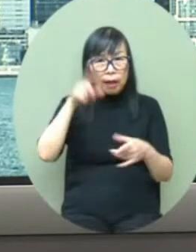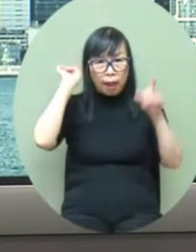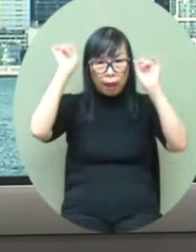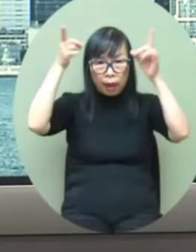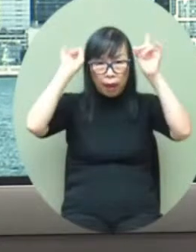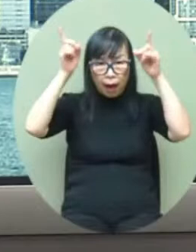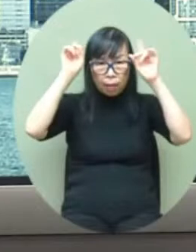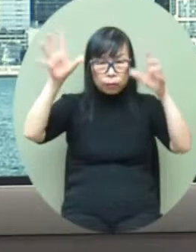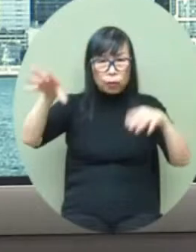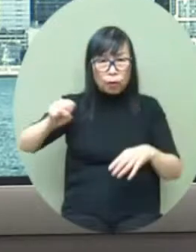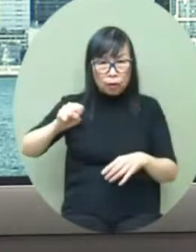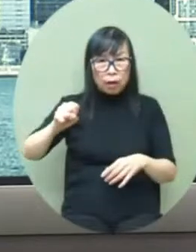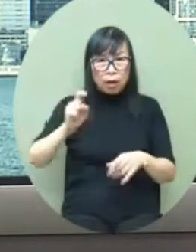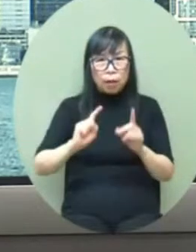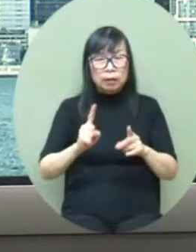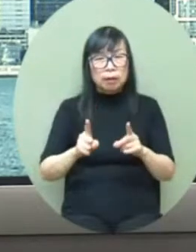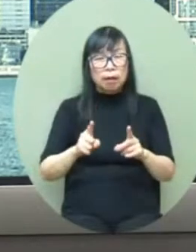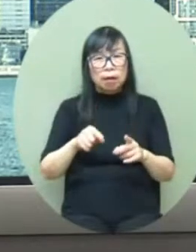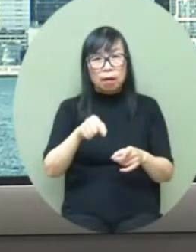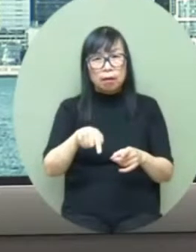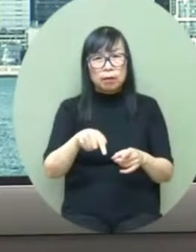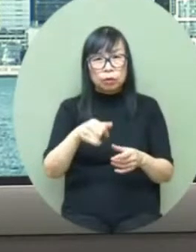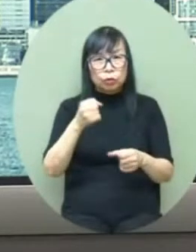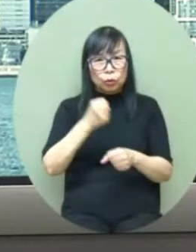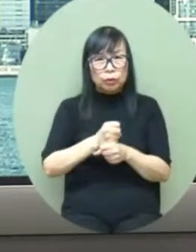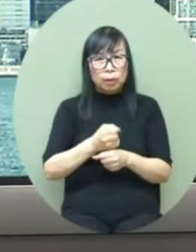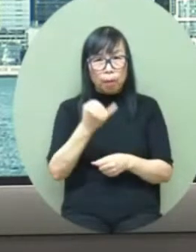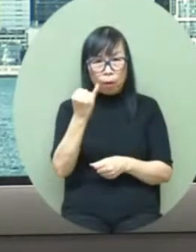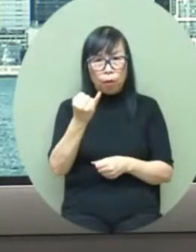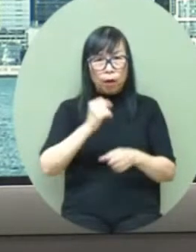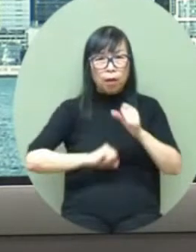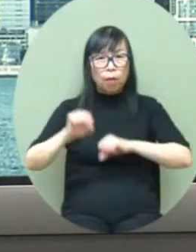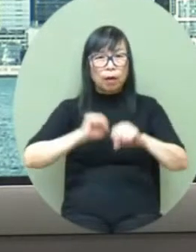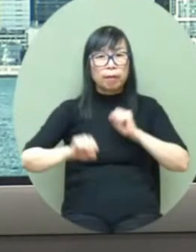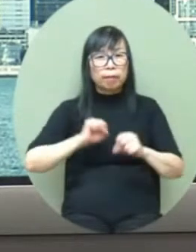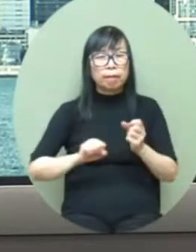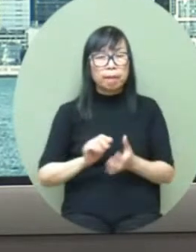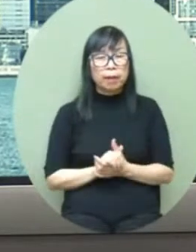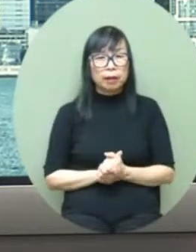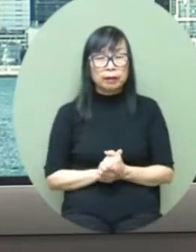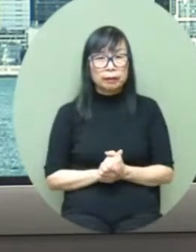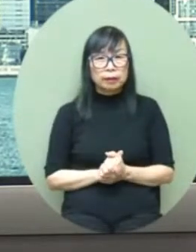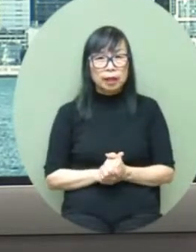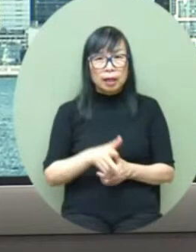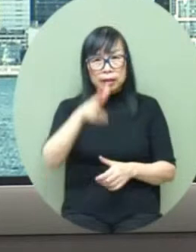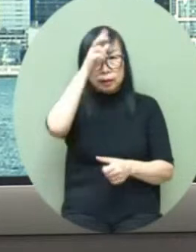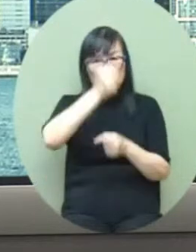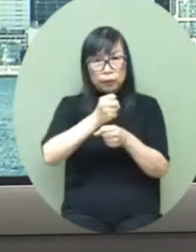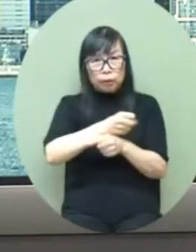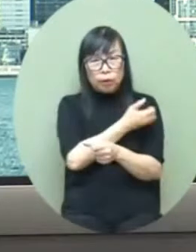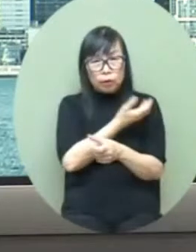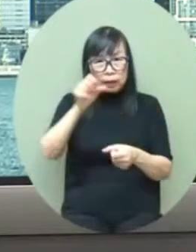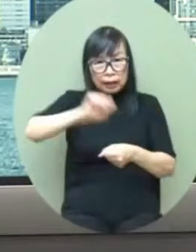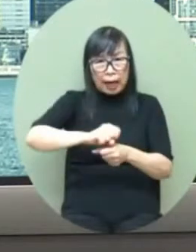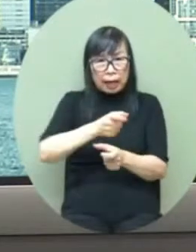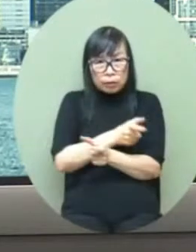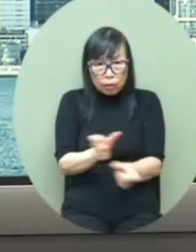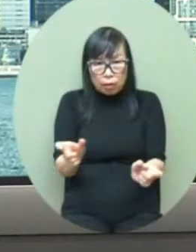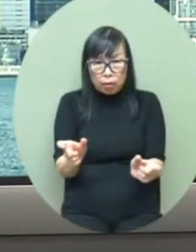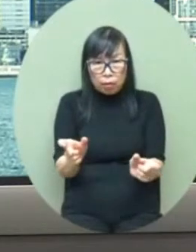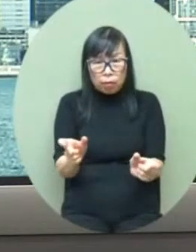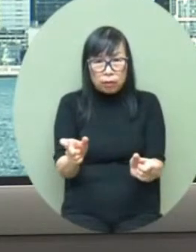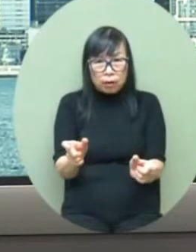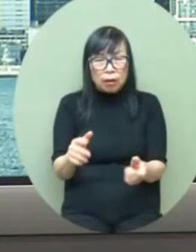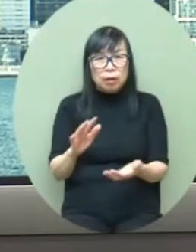Instead of trying to abuse the system or engage in inappropriate behavior with the system. Now, the pay